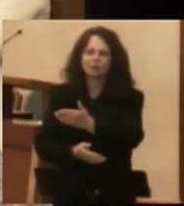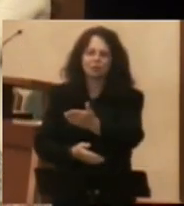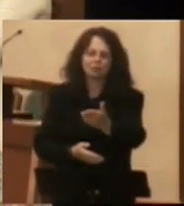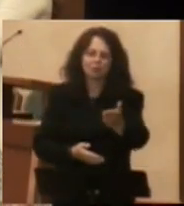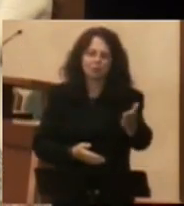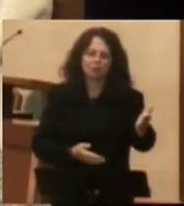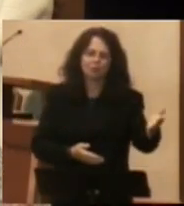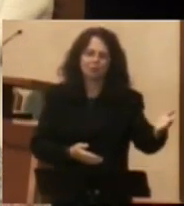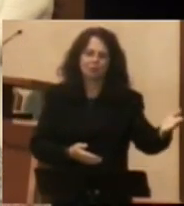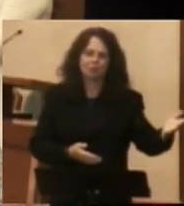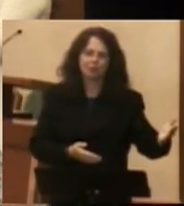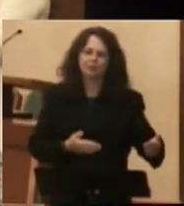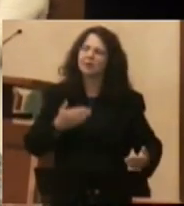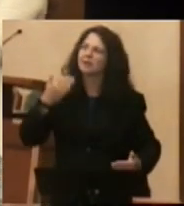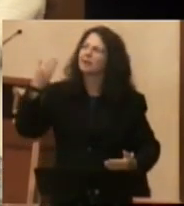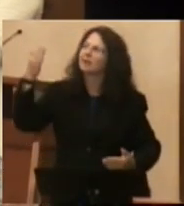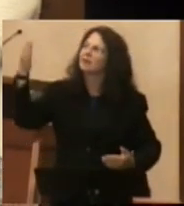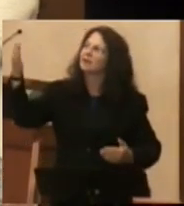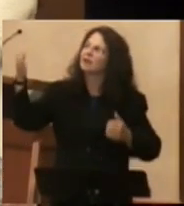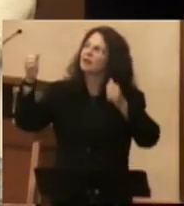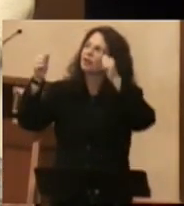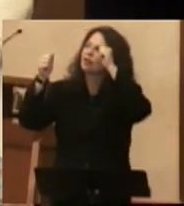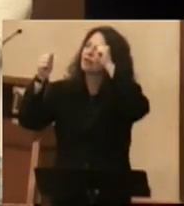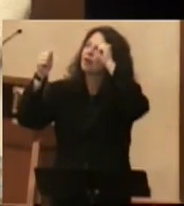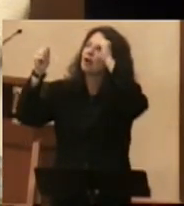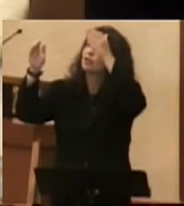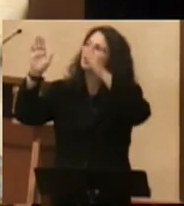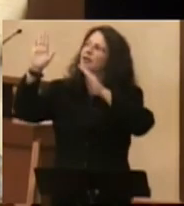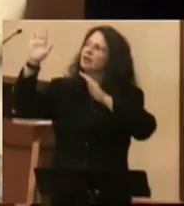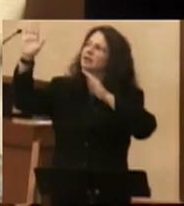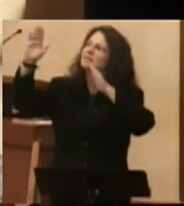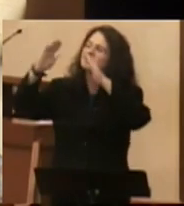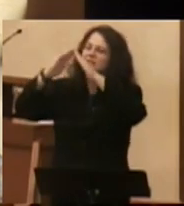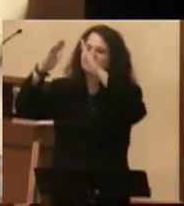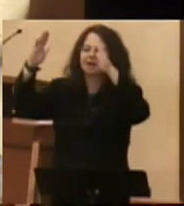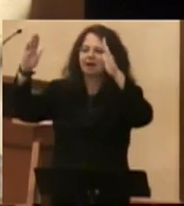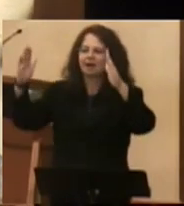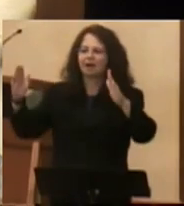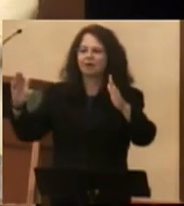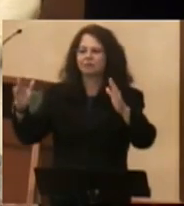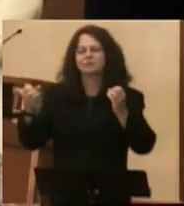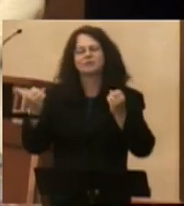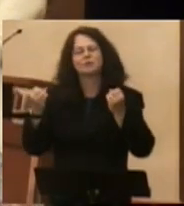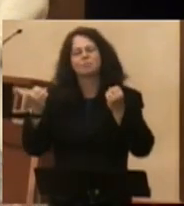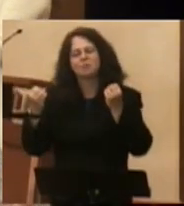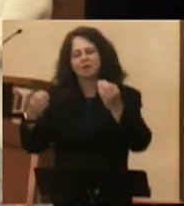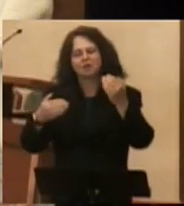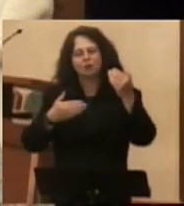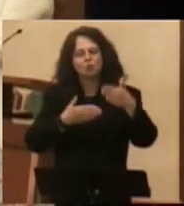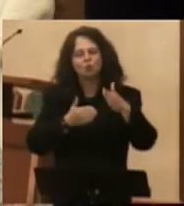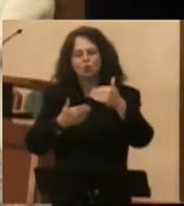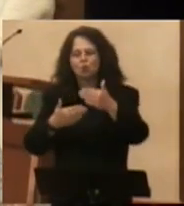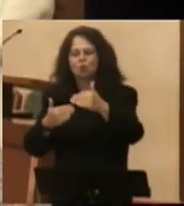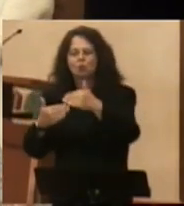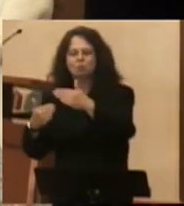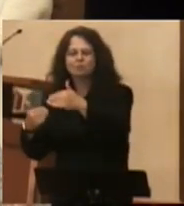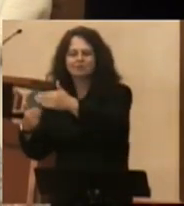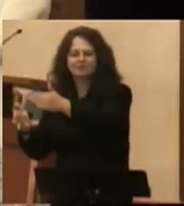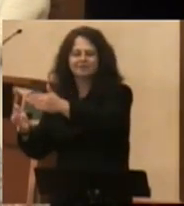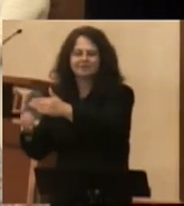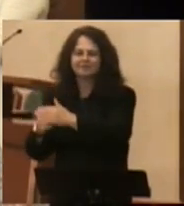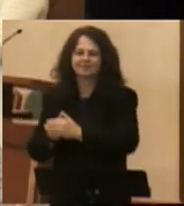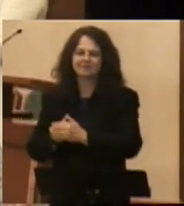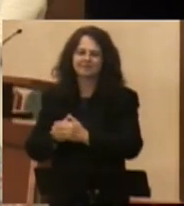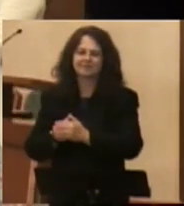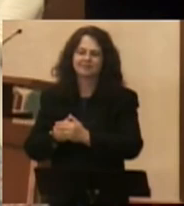In my Father's house there are many rooms. I go